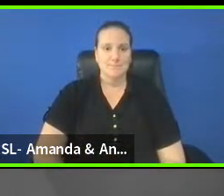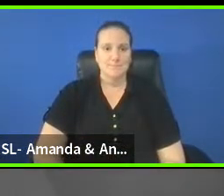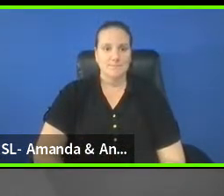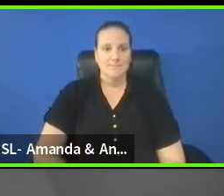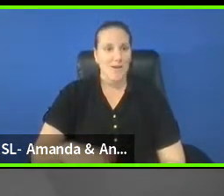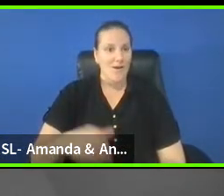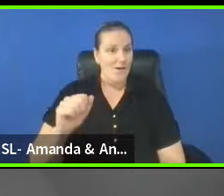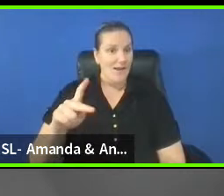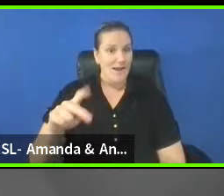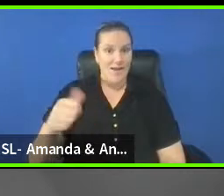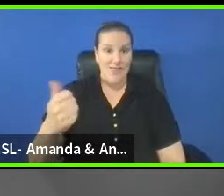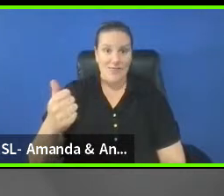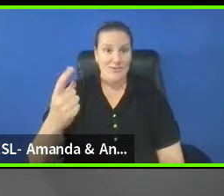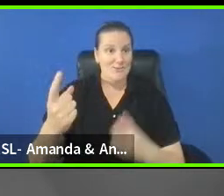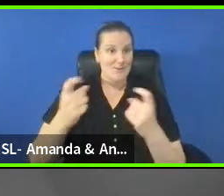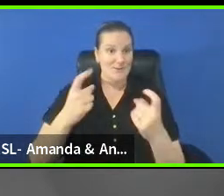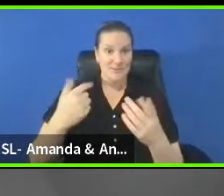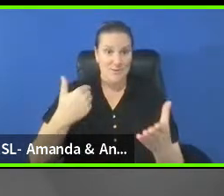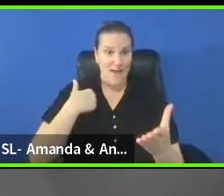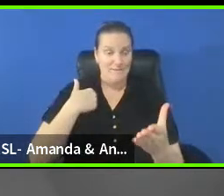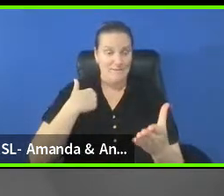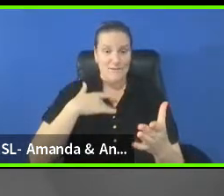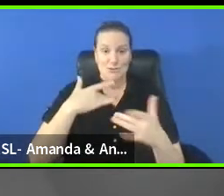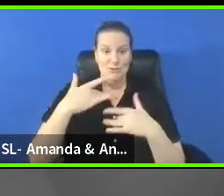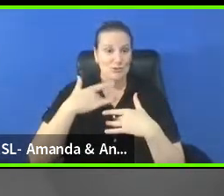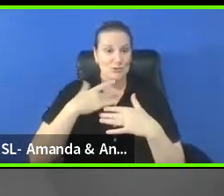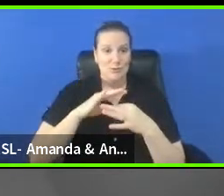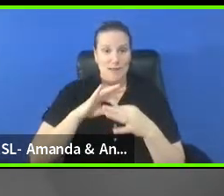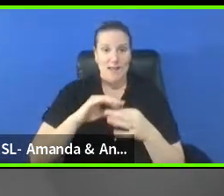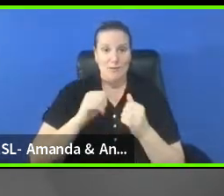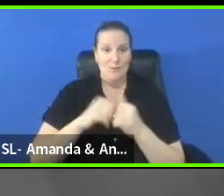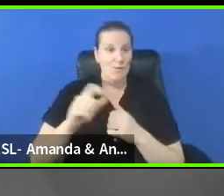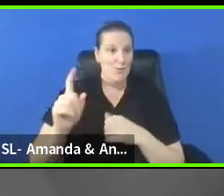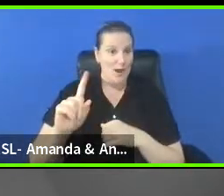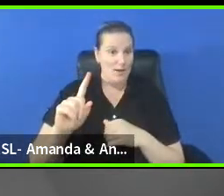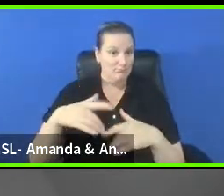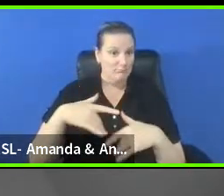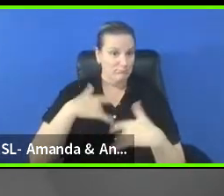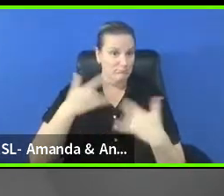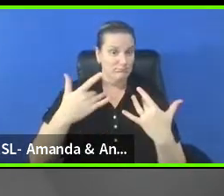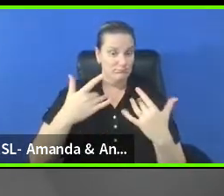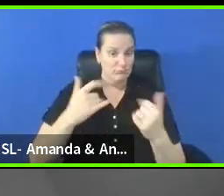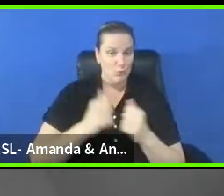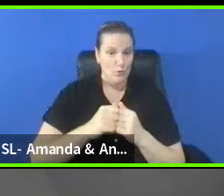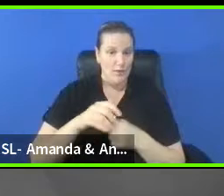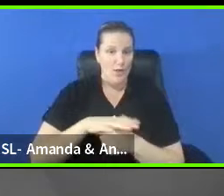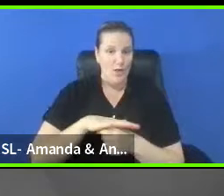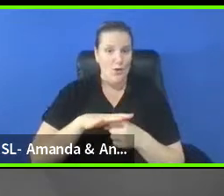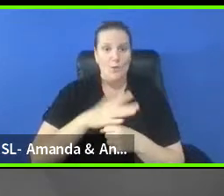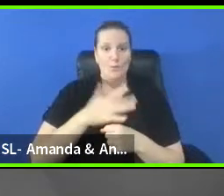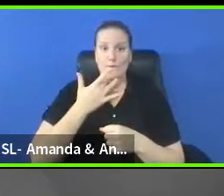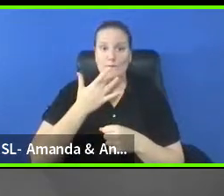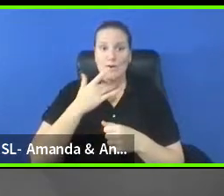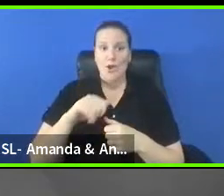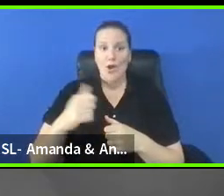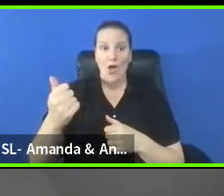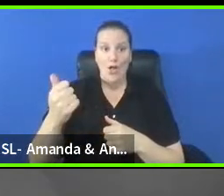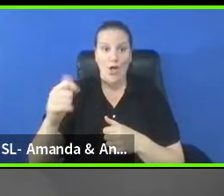Okay, any other questions or concerns regarding where we're at with the locally preferred